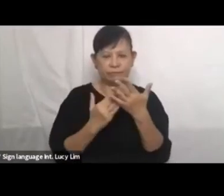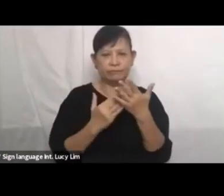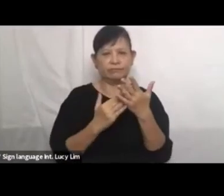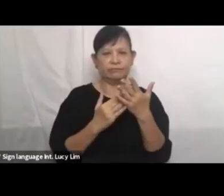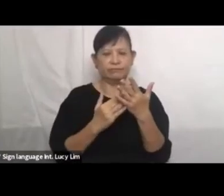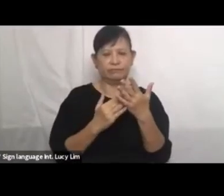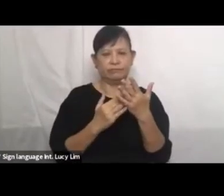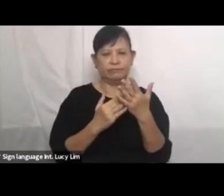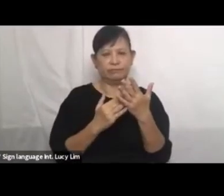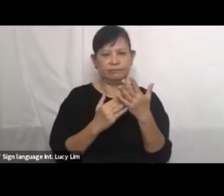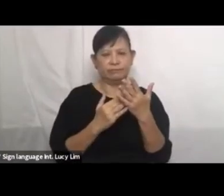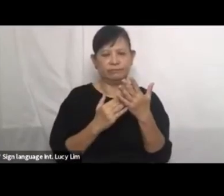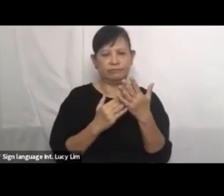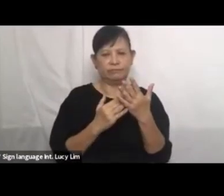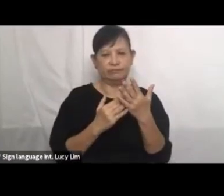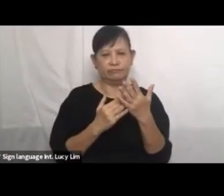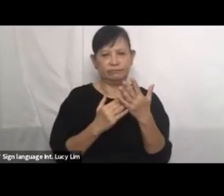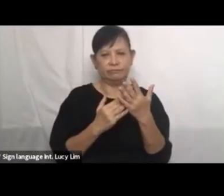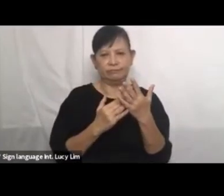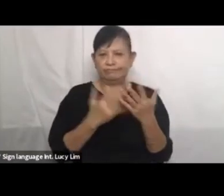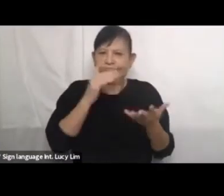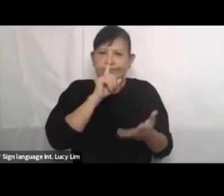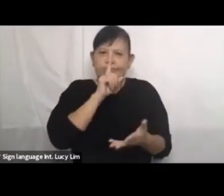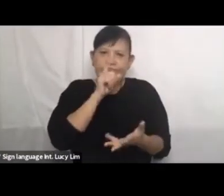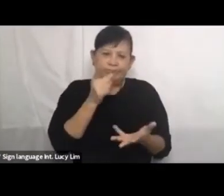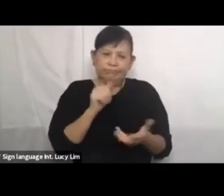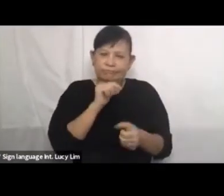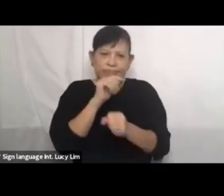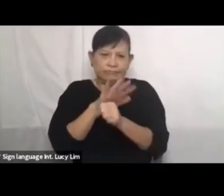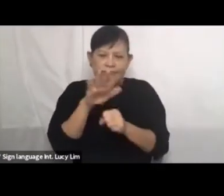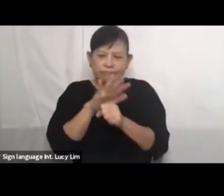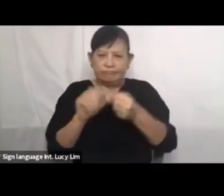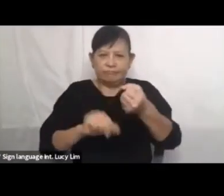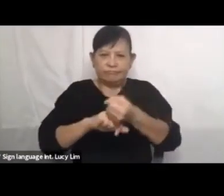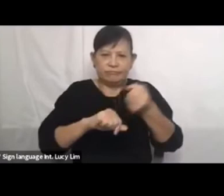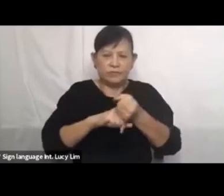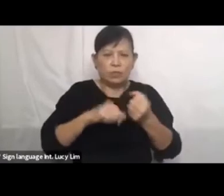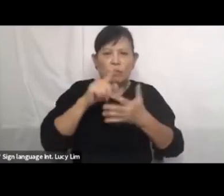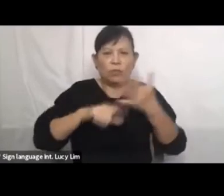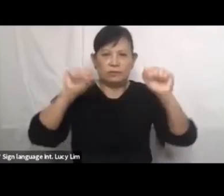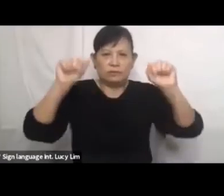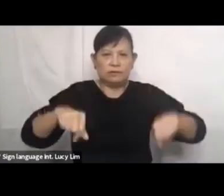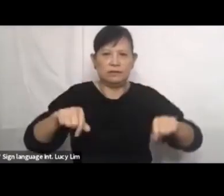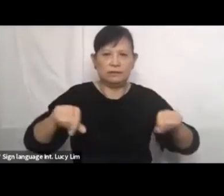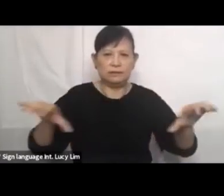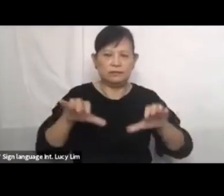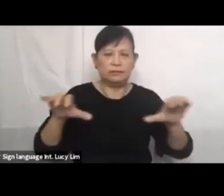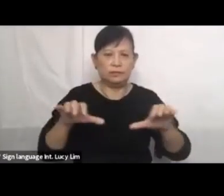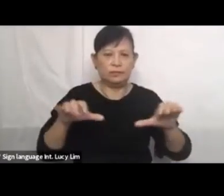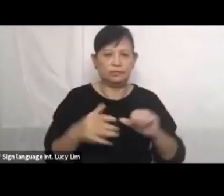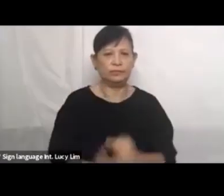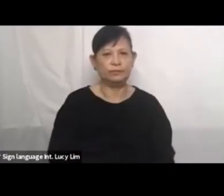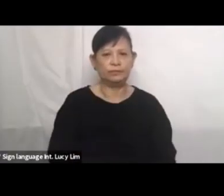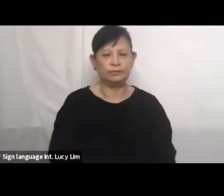rarely equipped with this. So what needs to be done for that? Shibu, would you like to